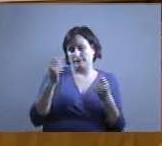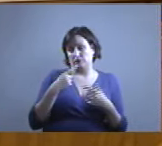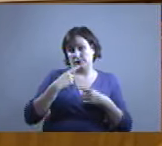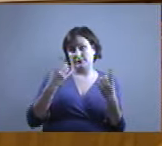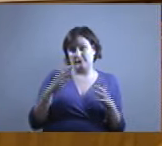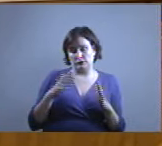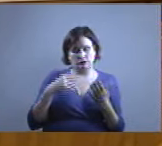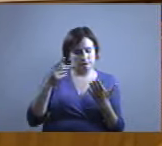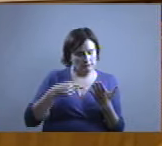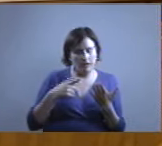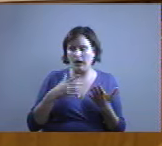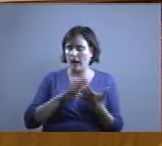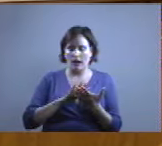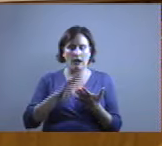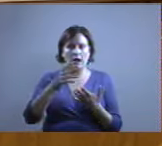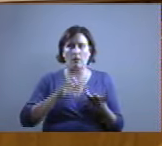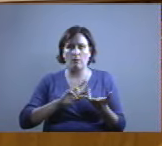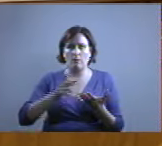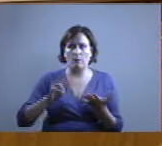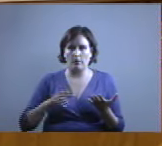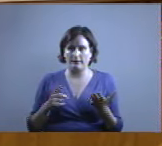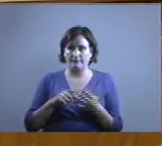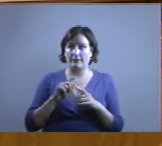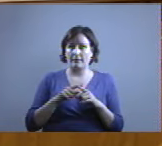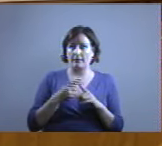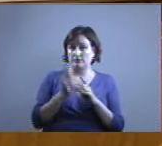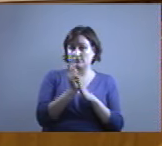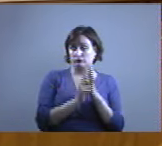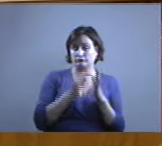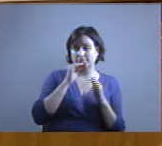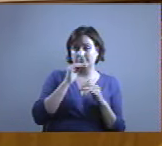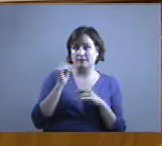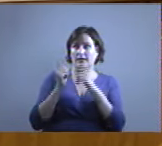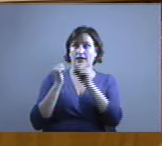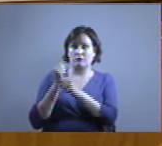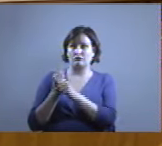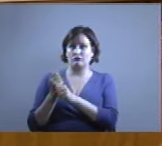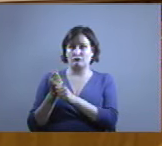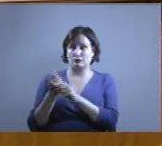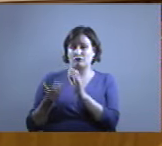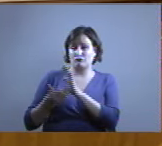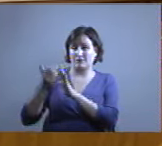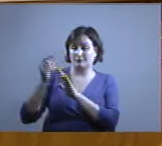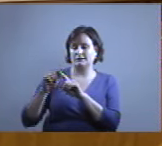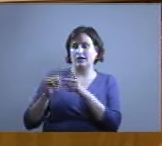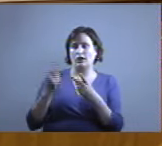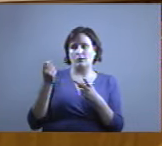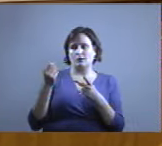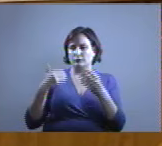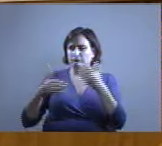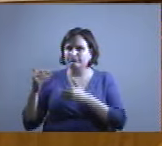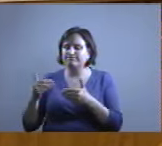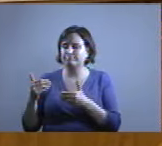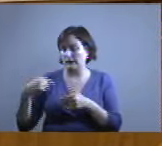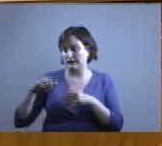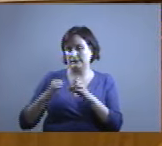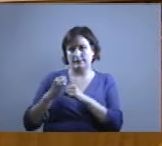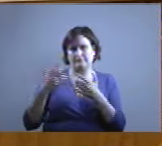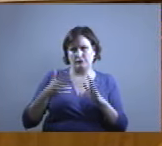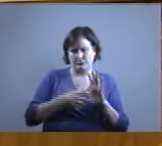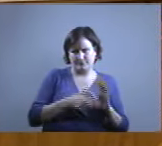speech. Tax legislation dealing with annual rates and monetary amounts was passed earlier this year. Our